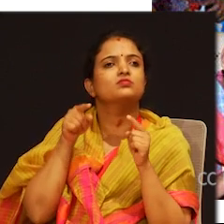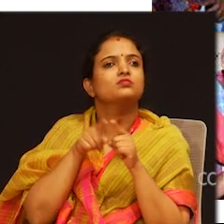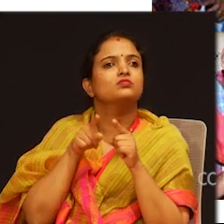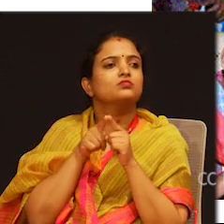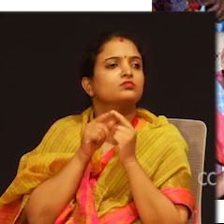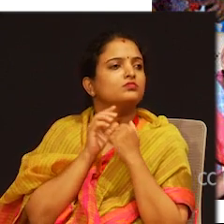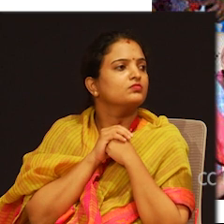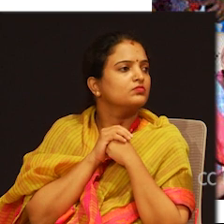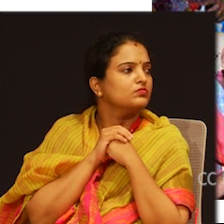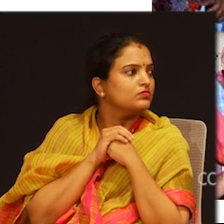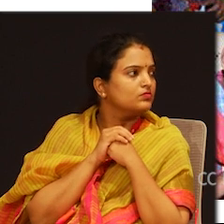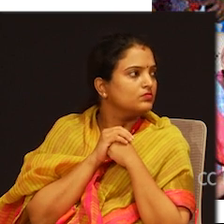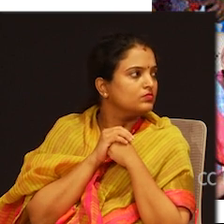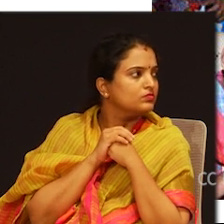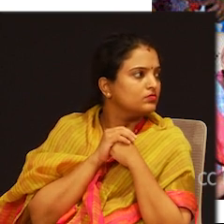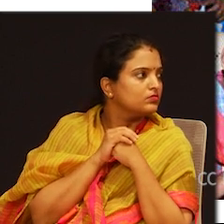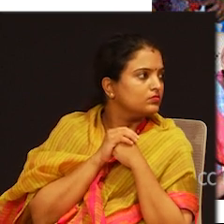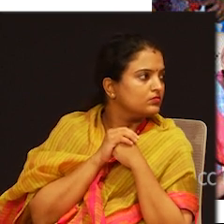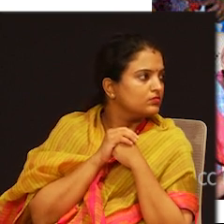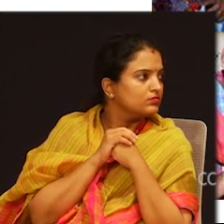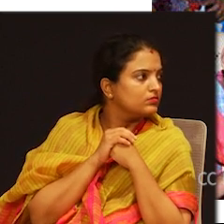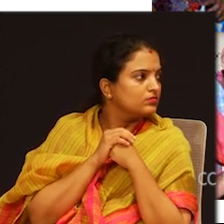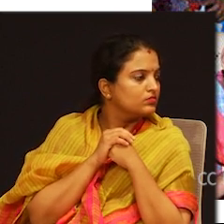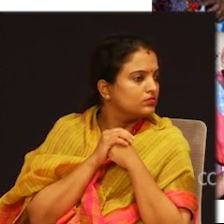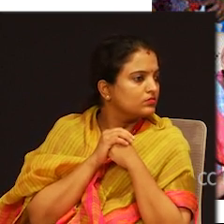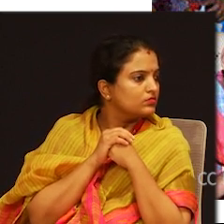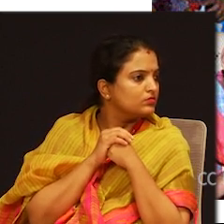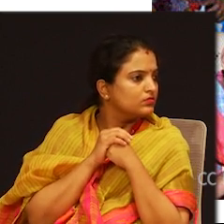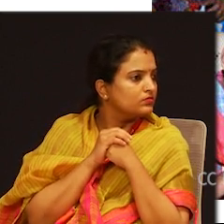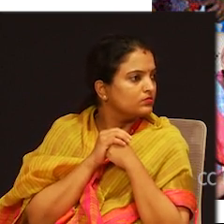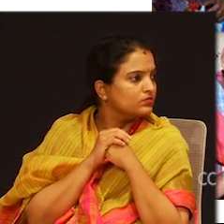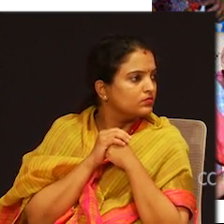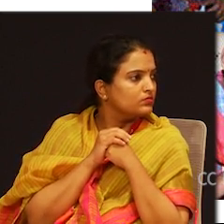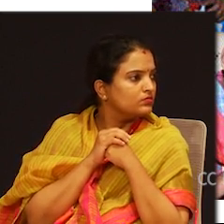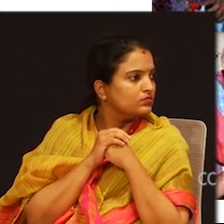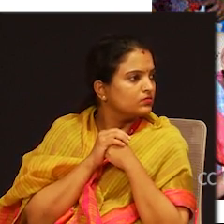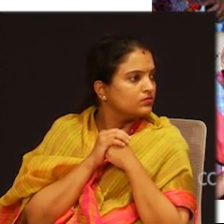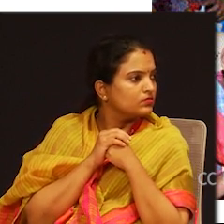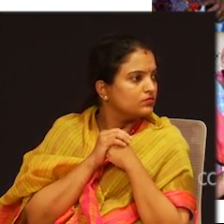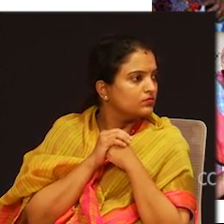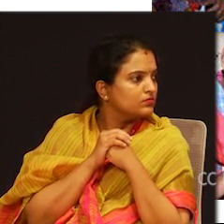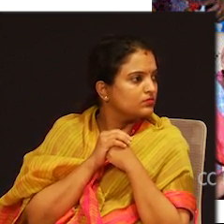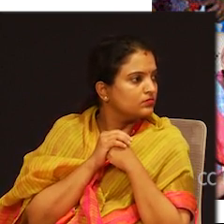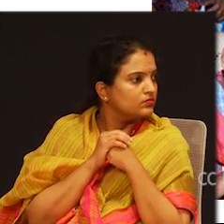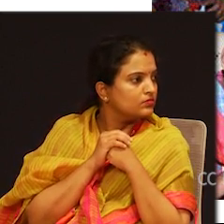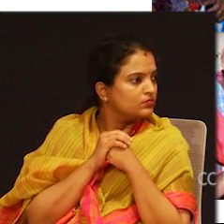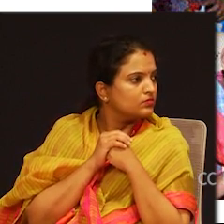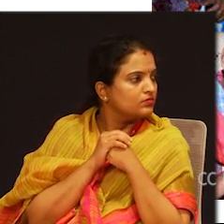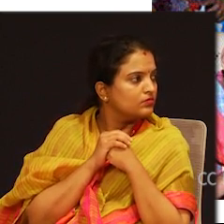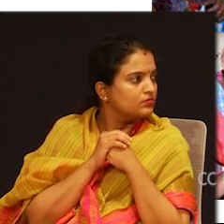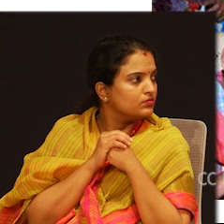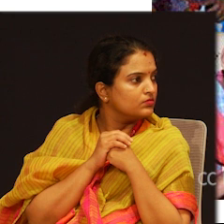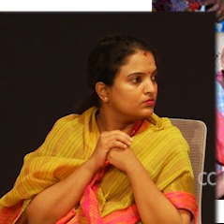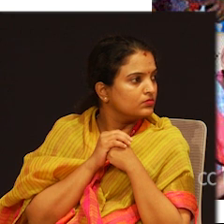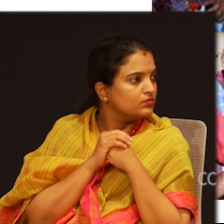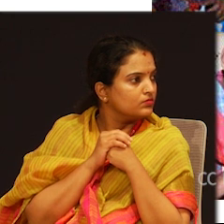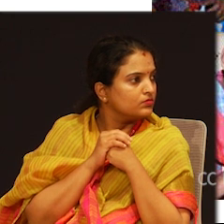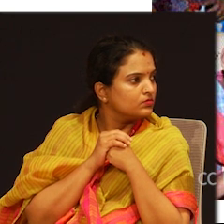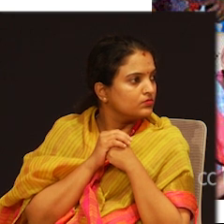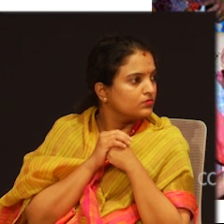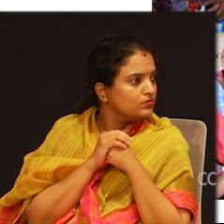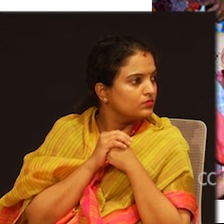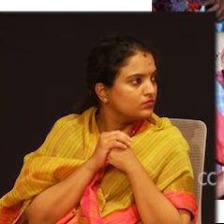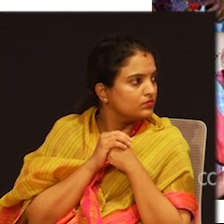time do I have? Sorry, as a teacher, I always lose. Yeah, okay. I'm going to now spend some time talking